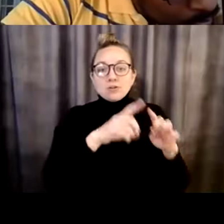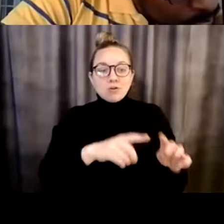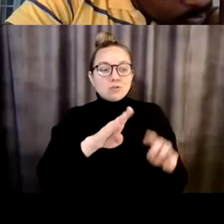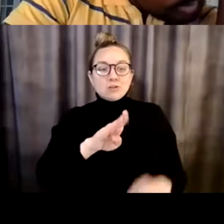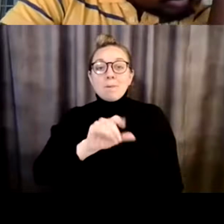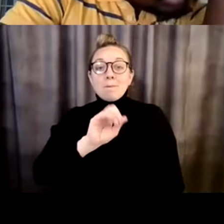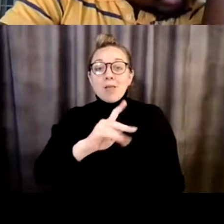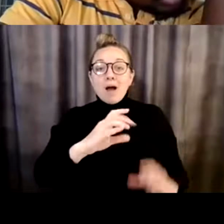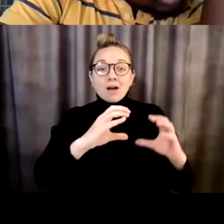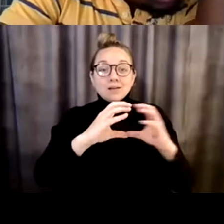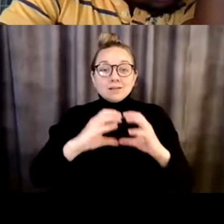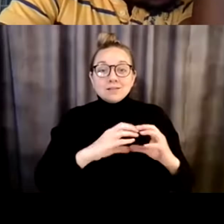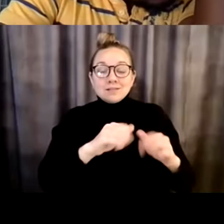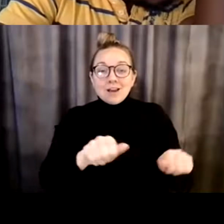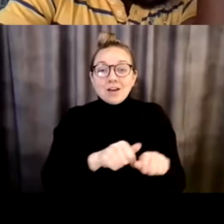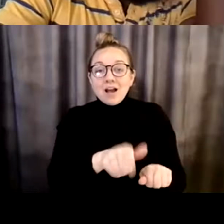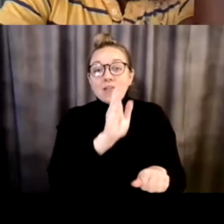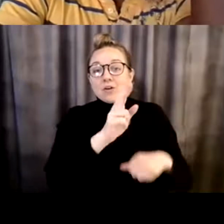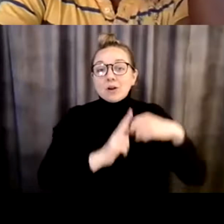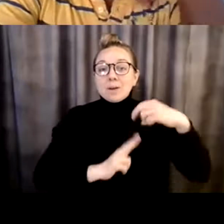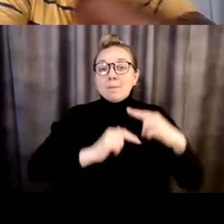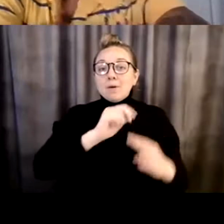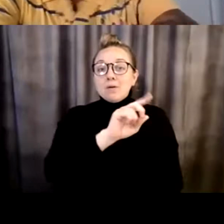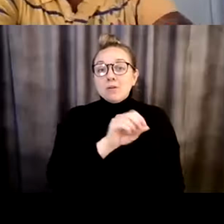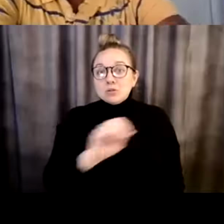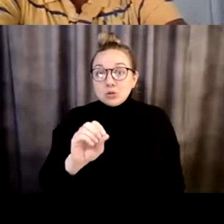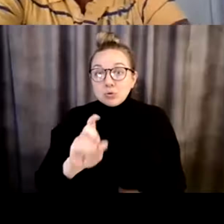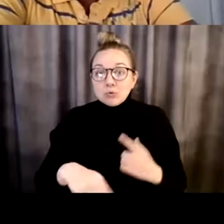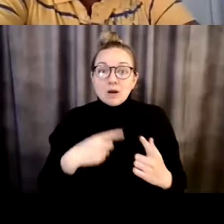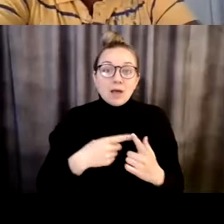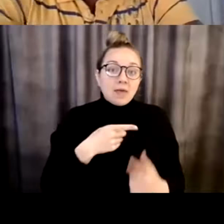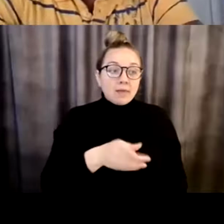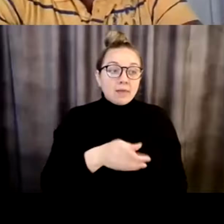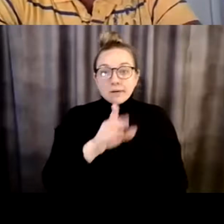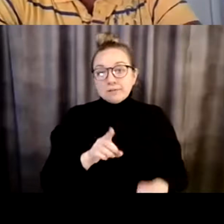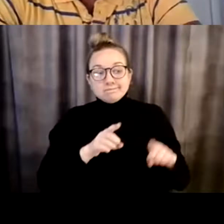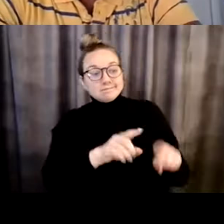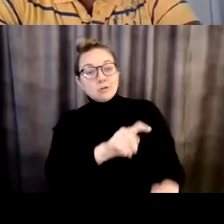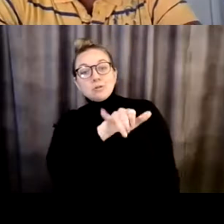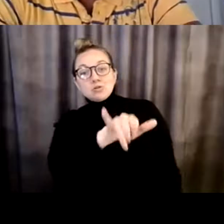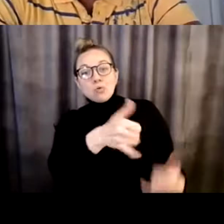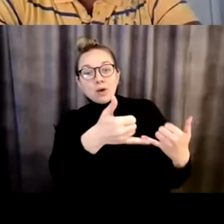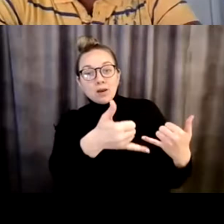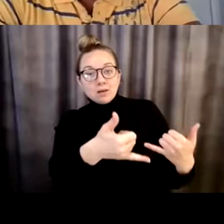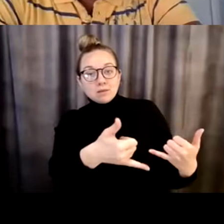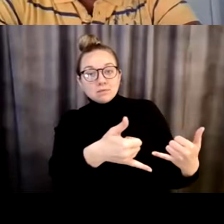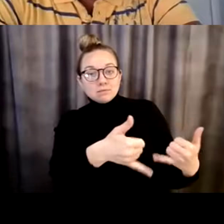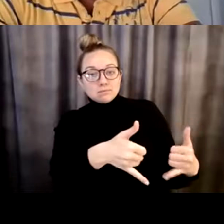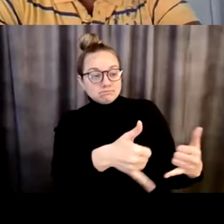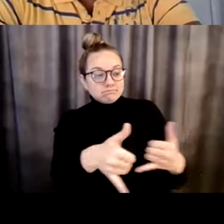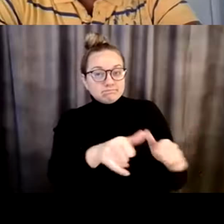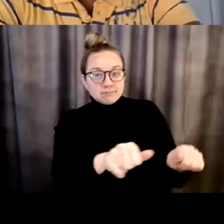are going to be building a zoo. And then they're going to go over to the toy area and grab some of the animals that are over